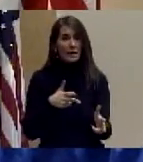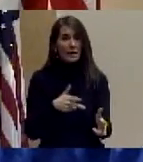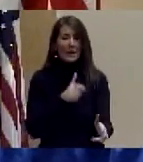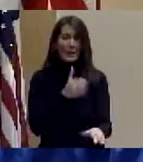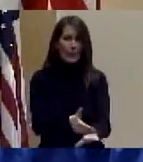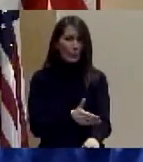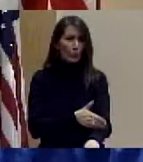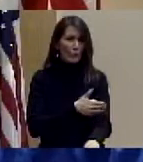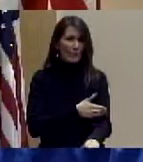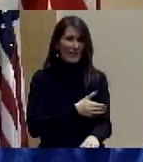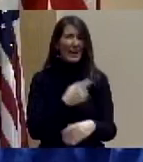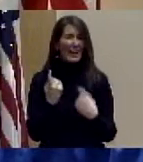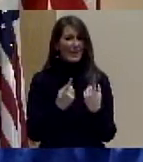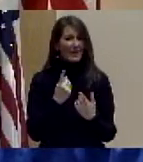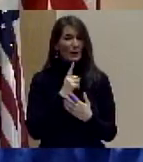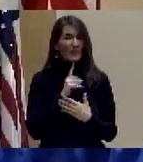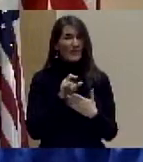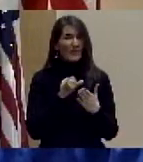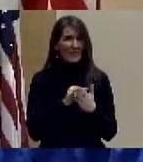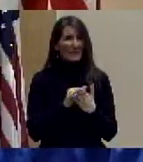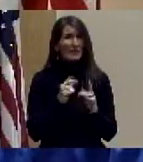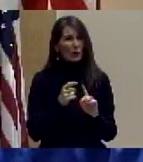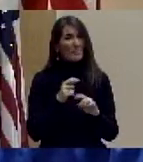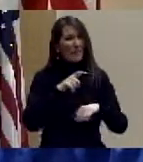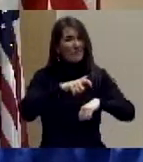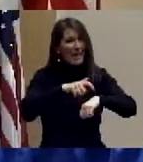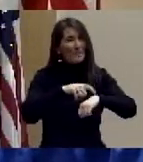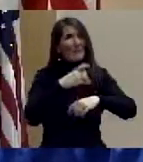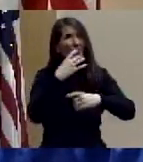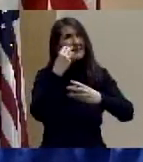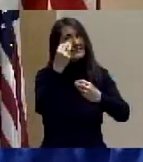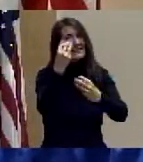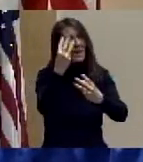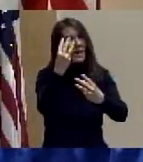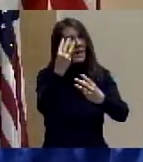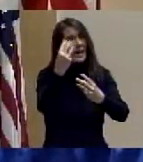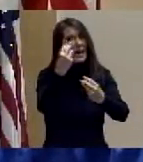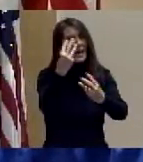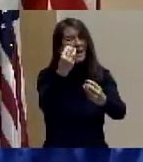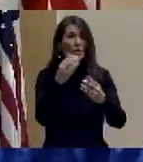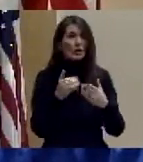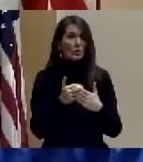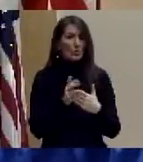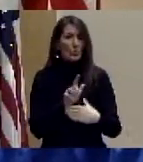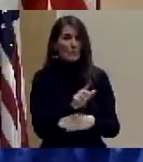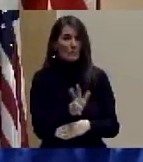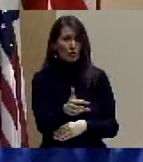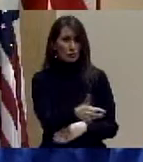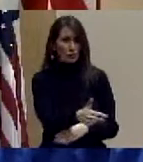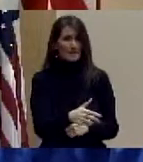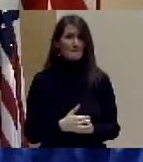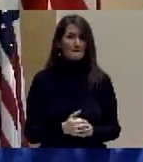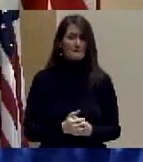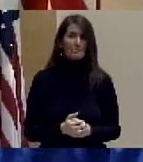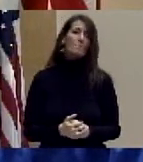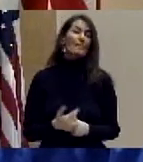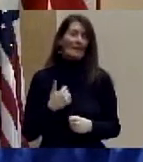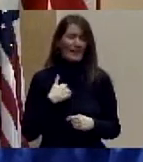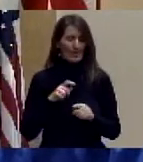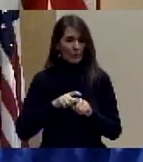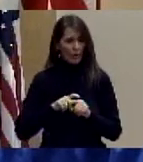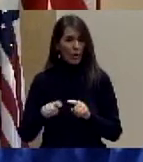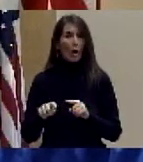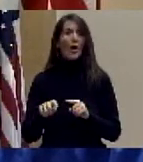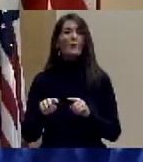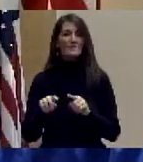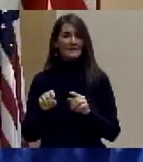in significant part, that's a function of the timing of those lights with that new left turn added. I have called on the State Department